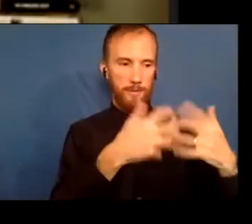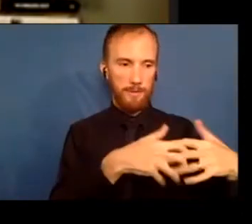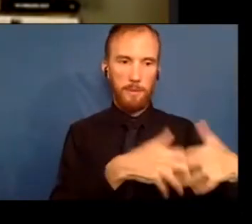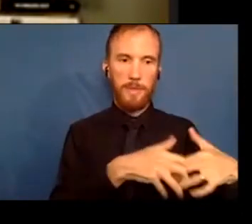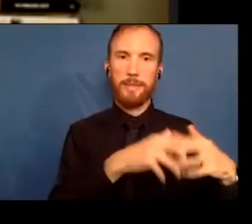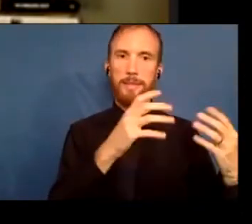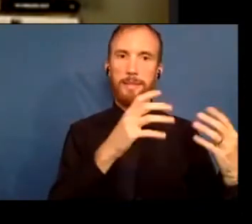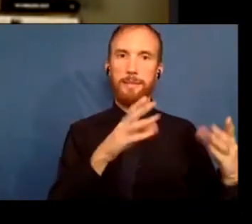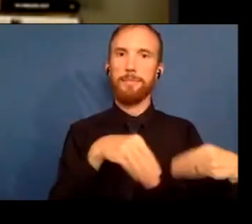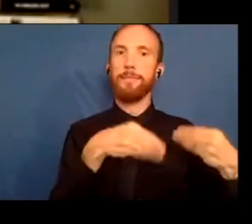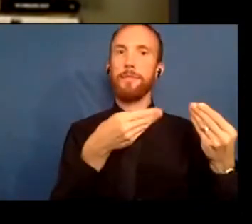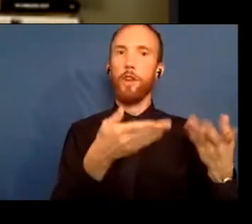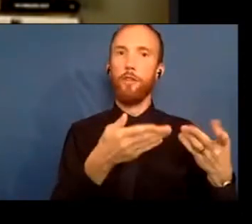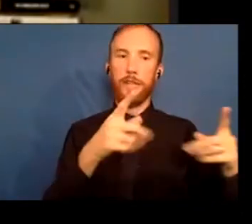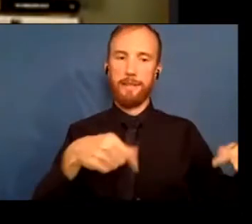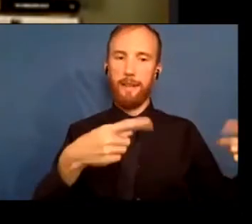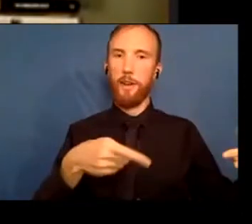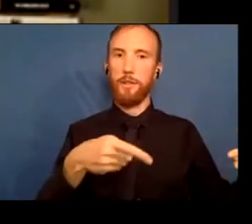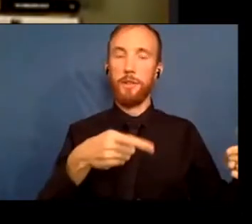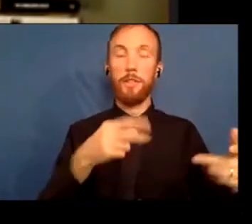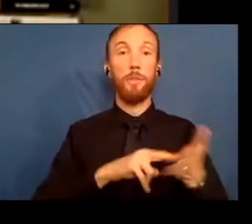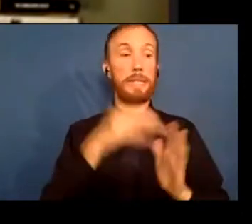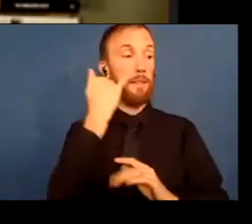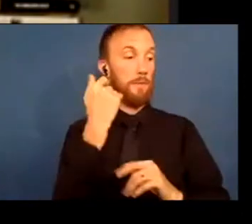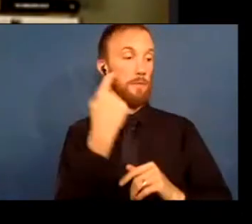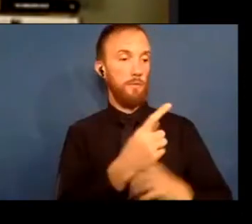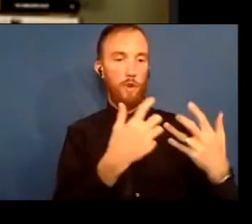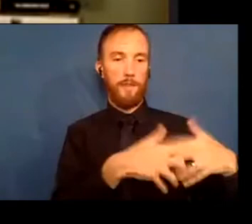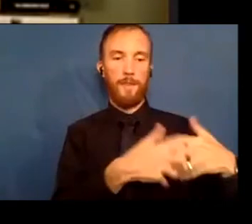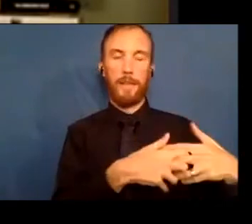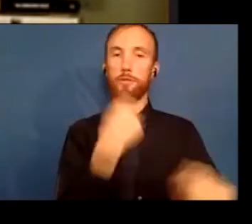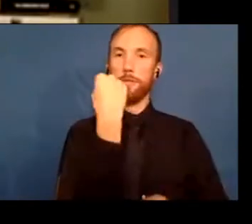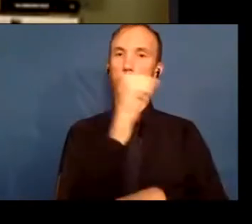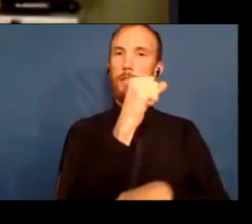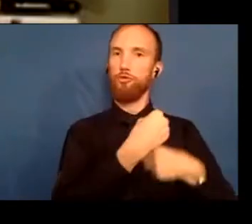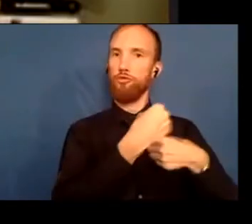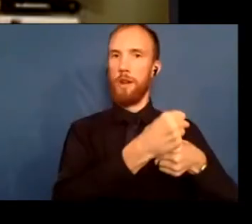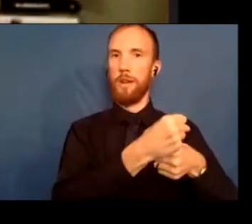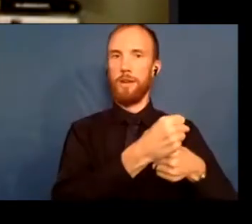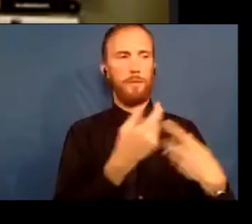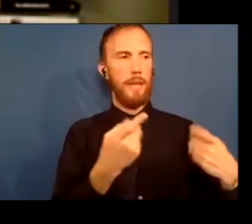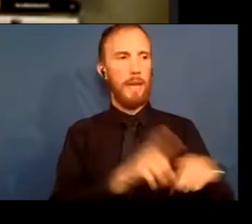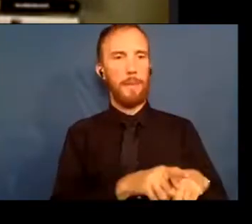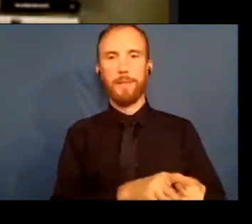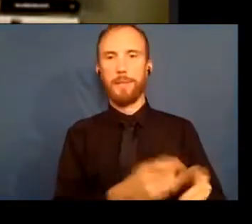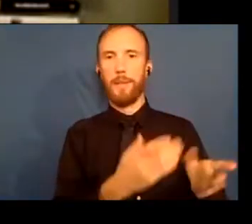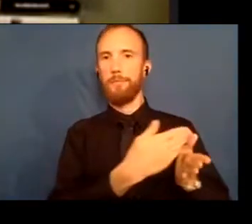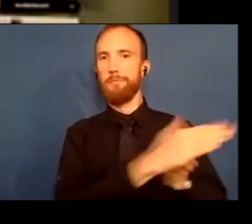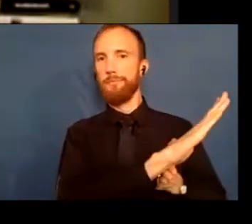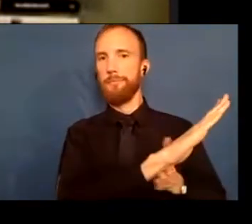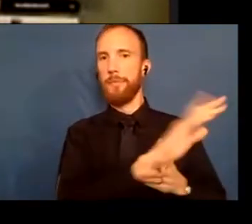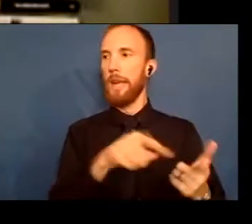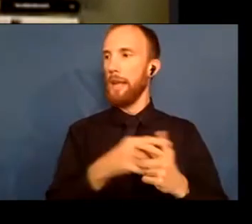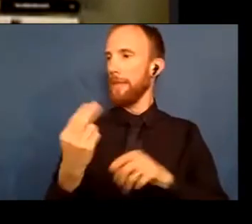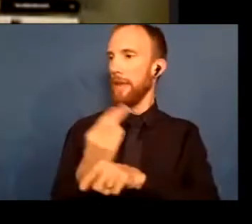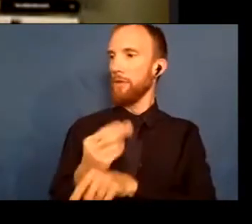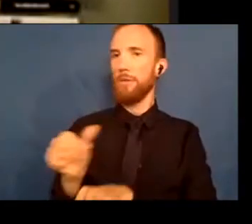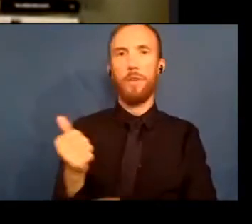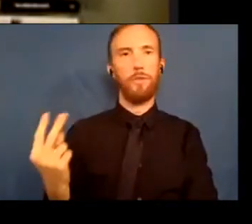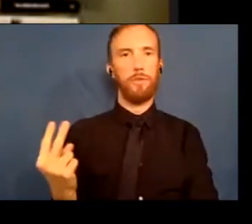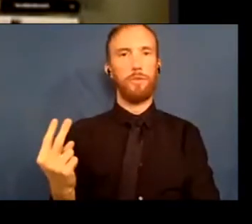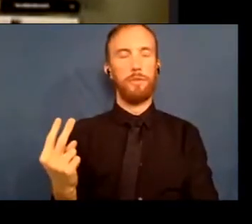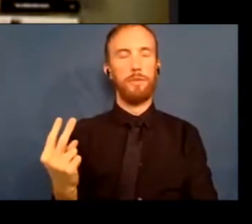strike, they simply cut it off out of the supply chain and they rely on the other two. So what the structure